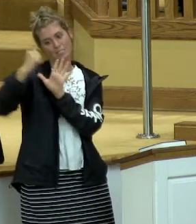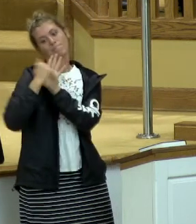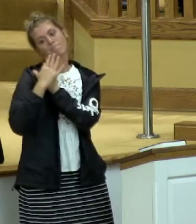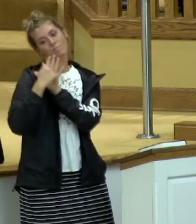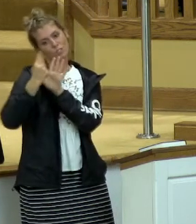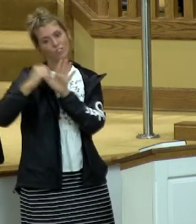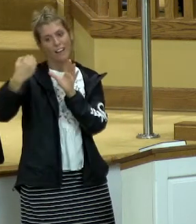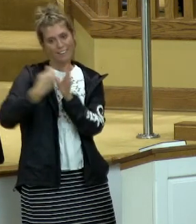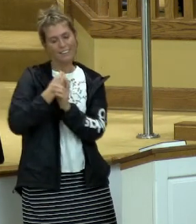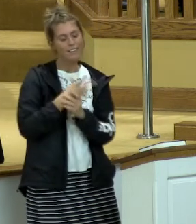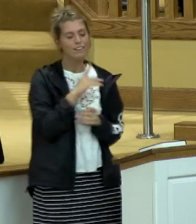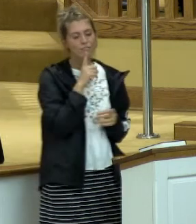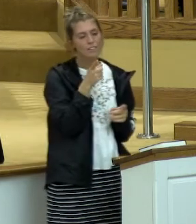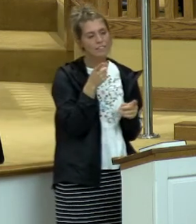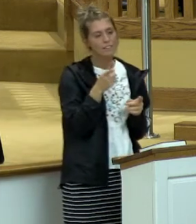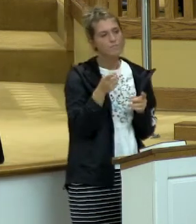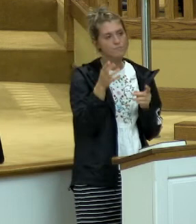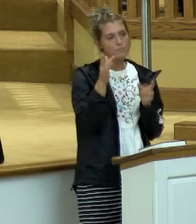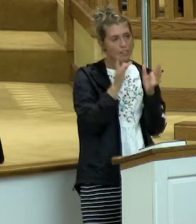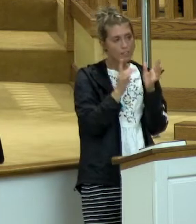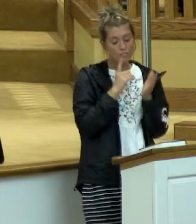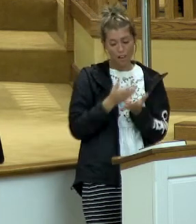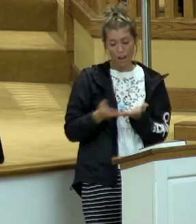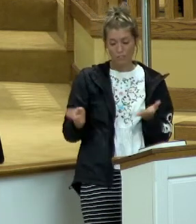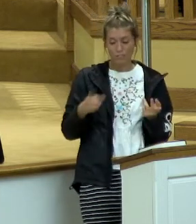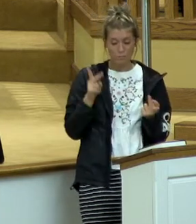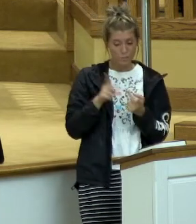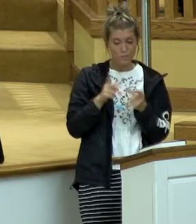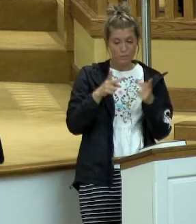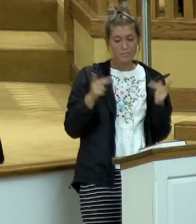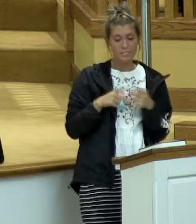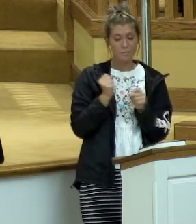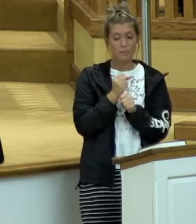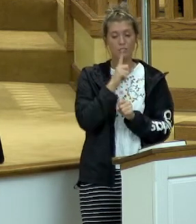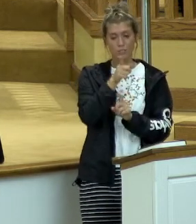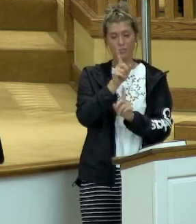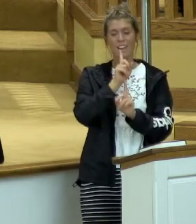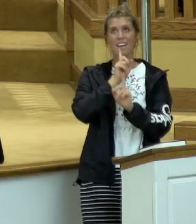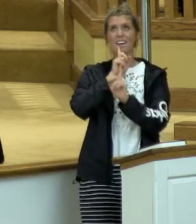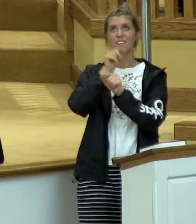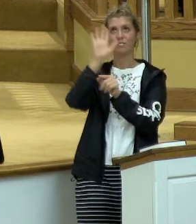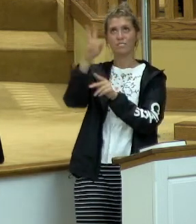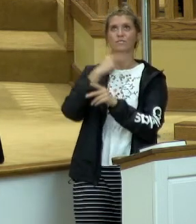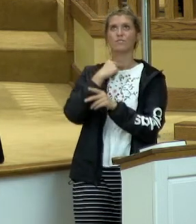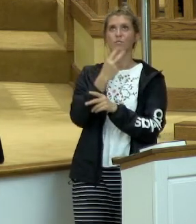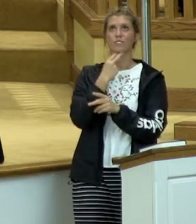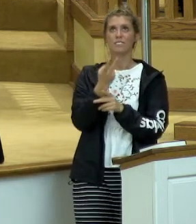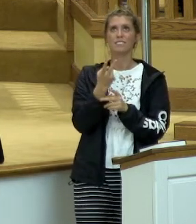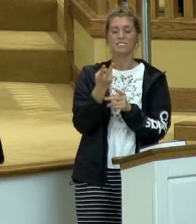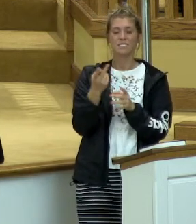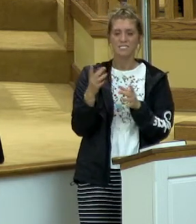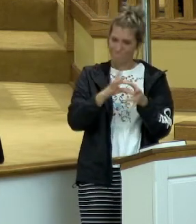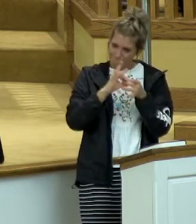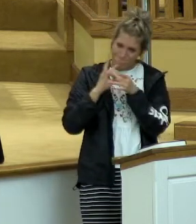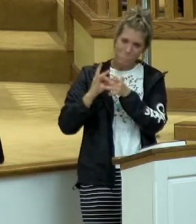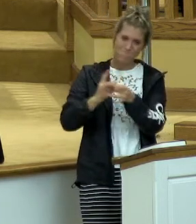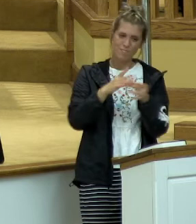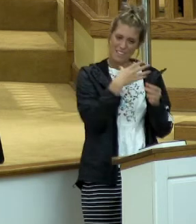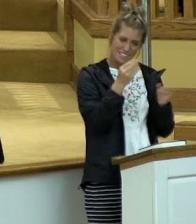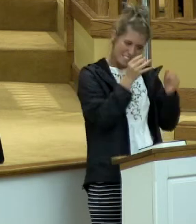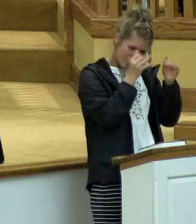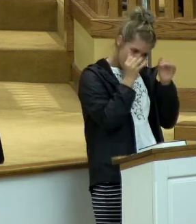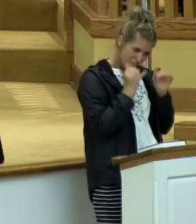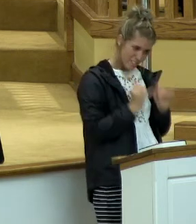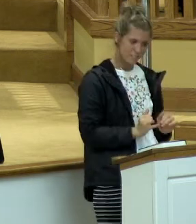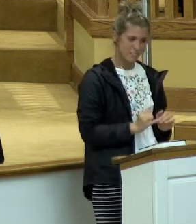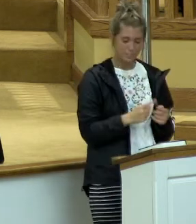The altar is a great time, great place sometimes to make sure you are answering his voice. It sends a signal corporately and individually unto